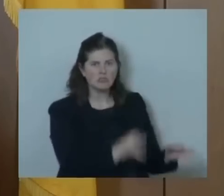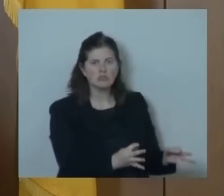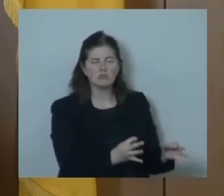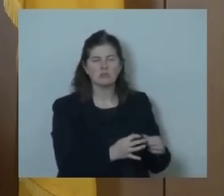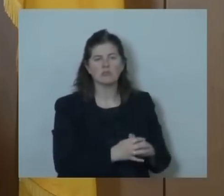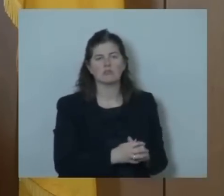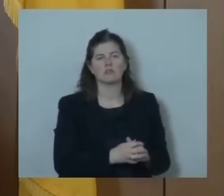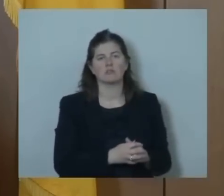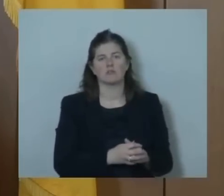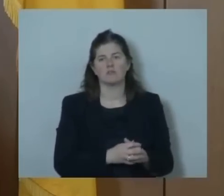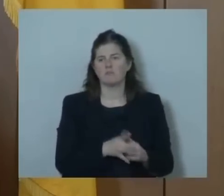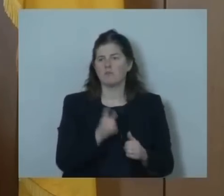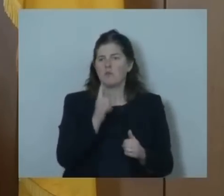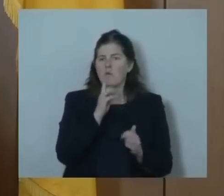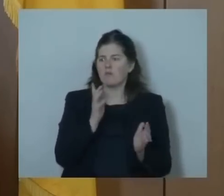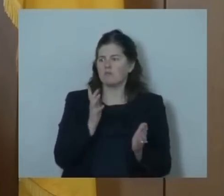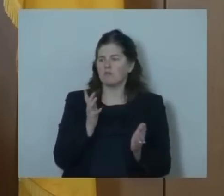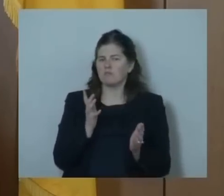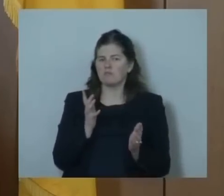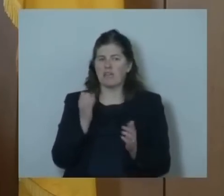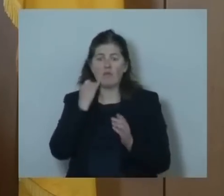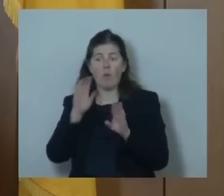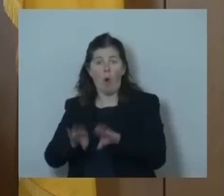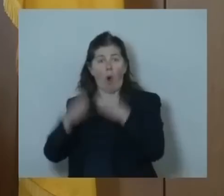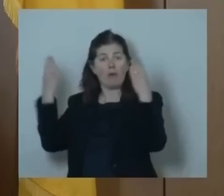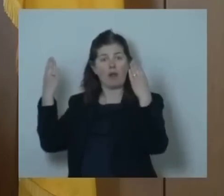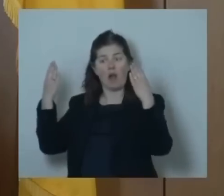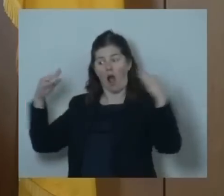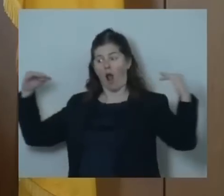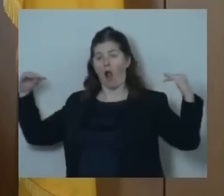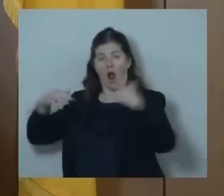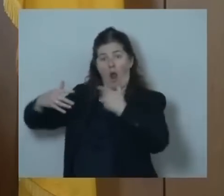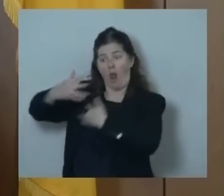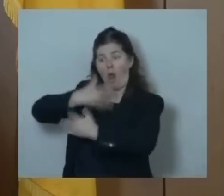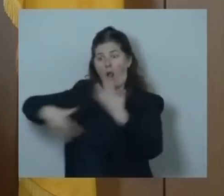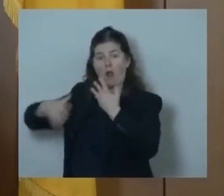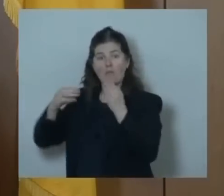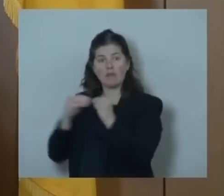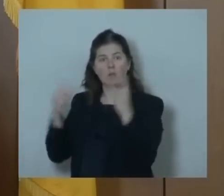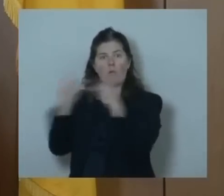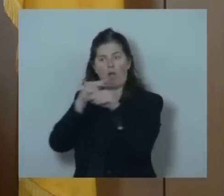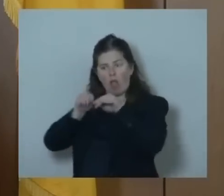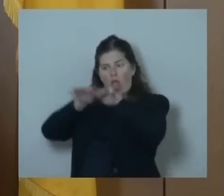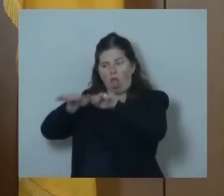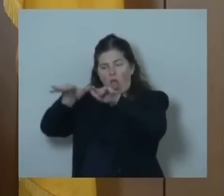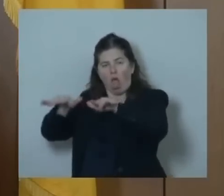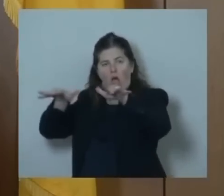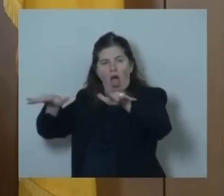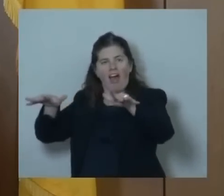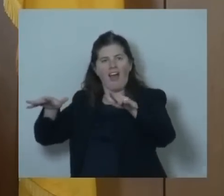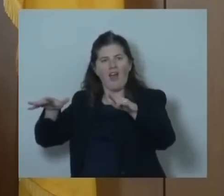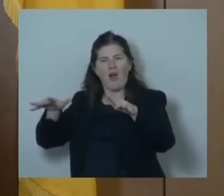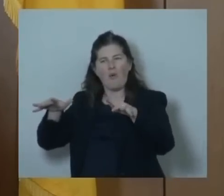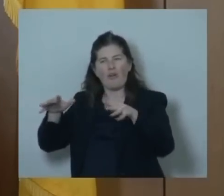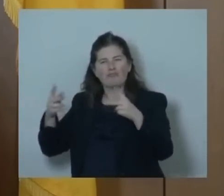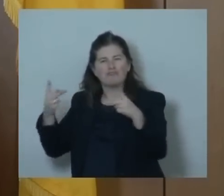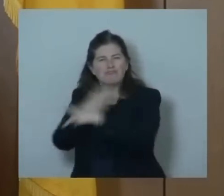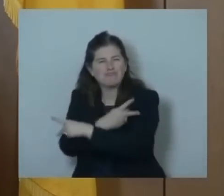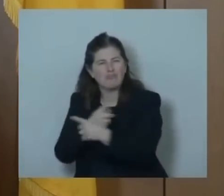will promote spread, and you will have significant problems, and you're hurting healthcare